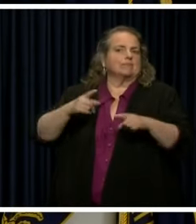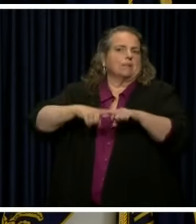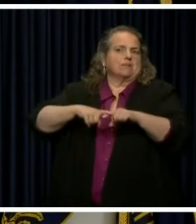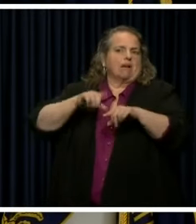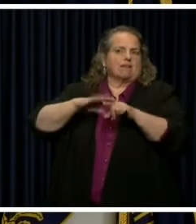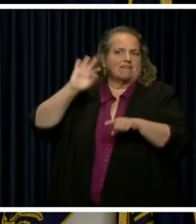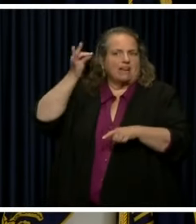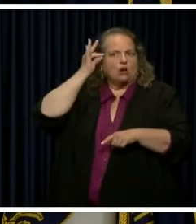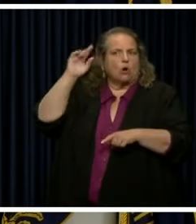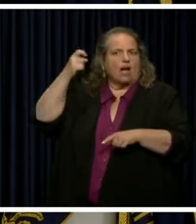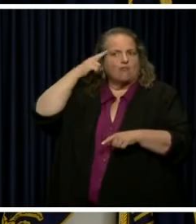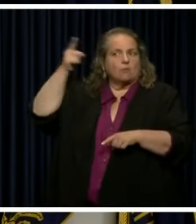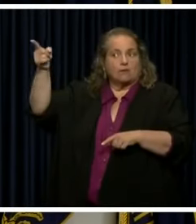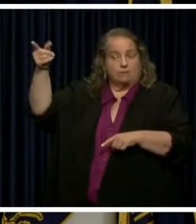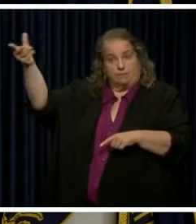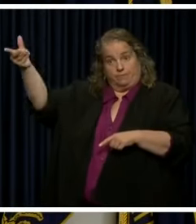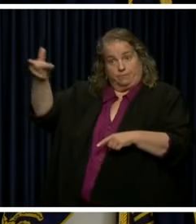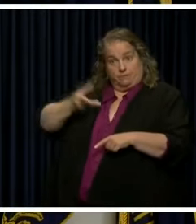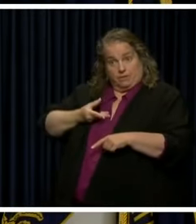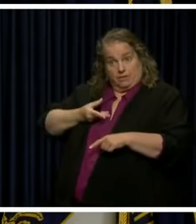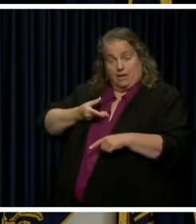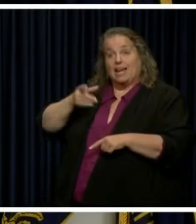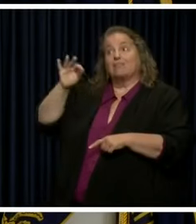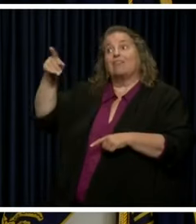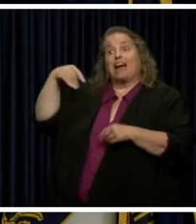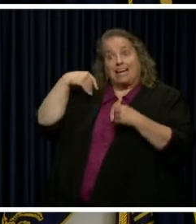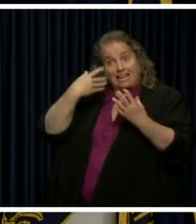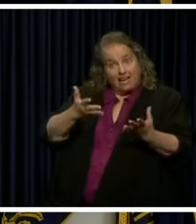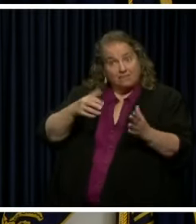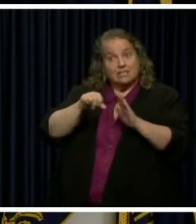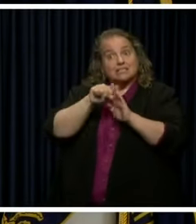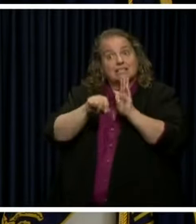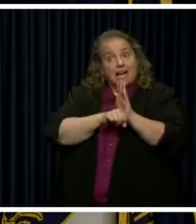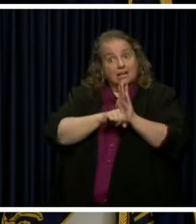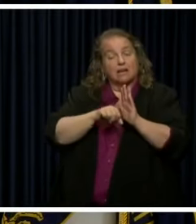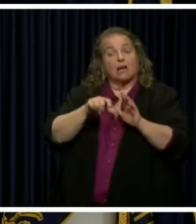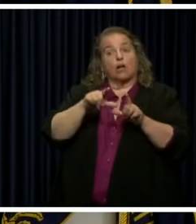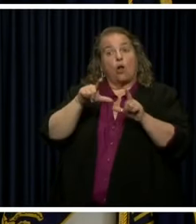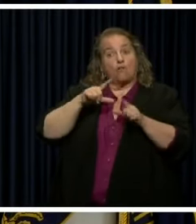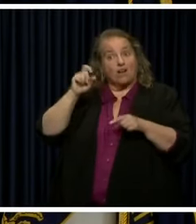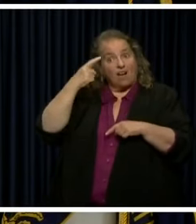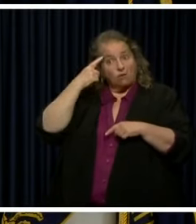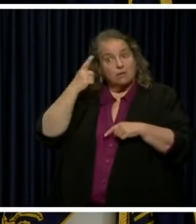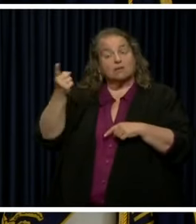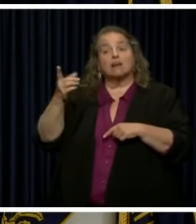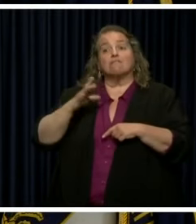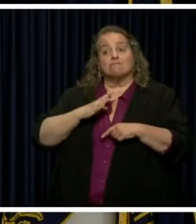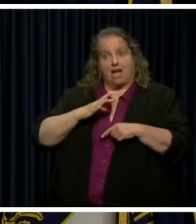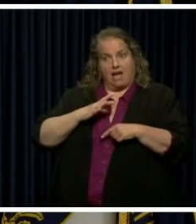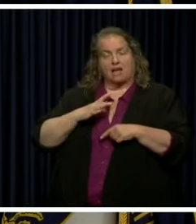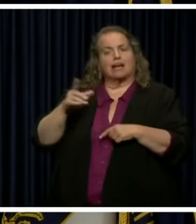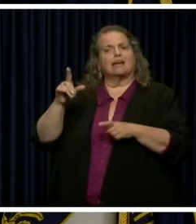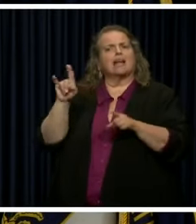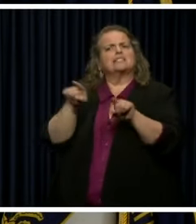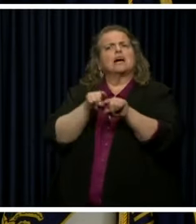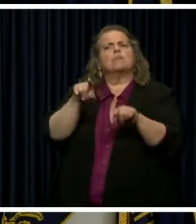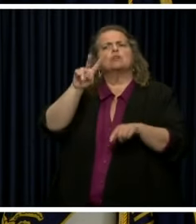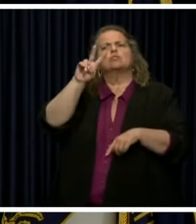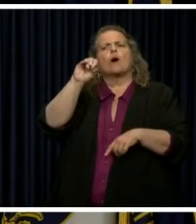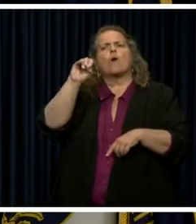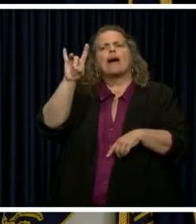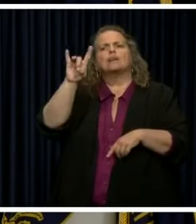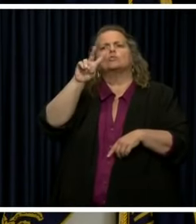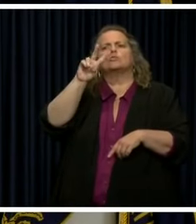significant assistance to states and local governments. They did it in the Great Recession, 2008, 2009. They've got to do it